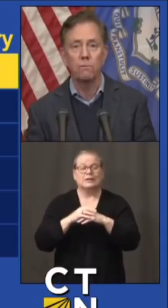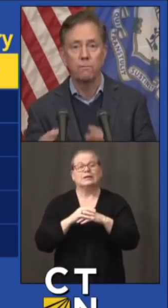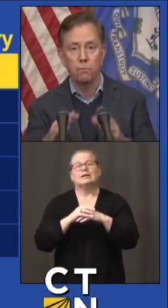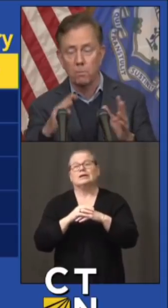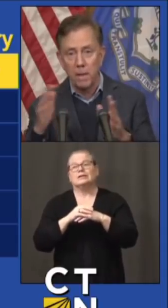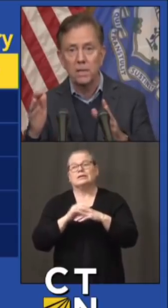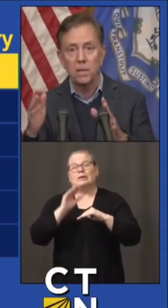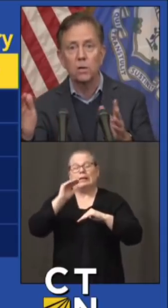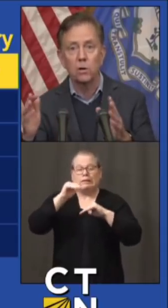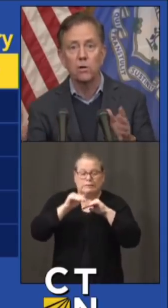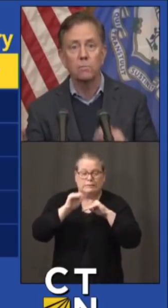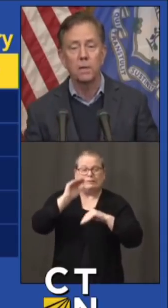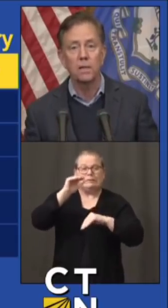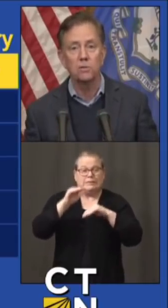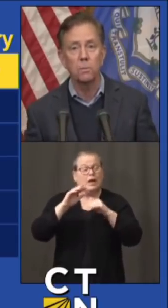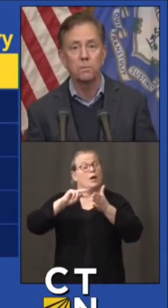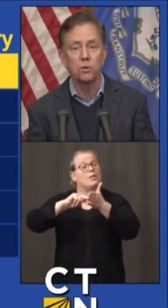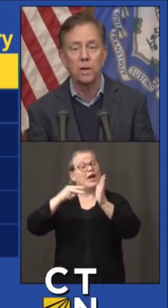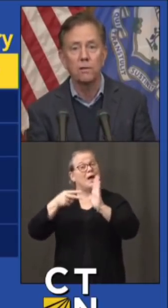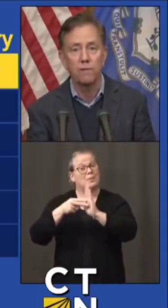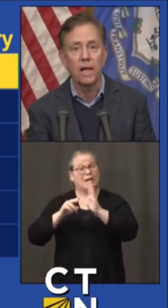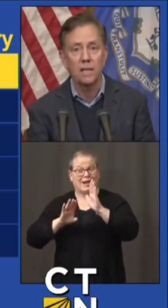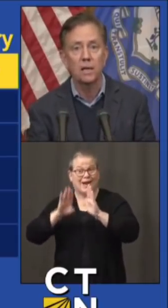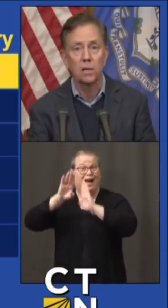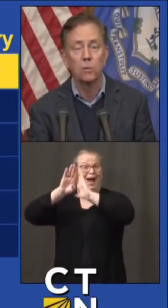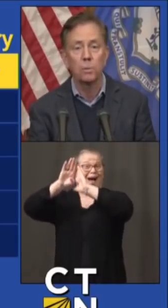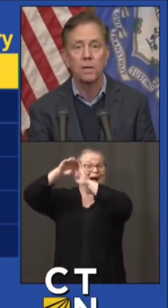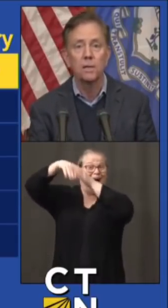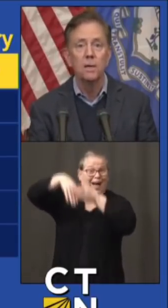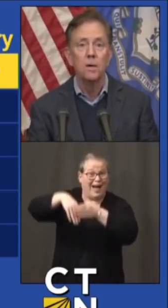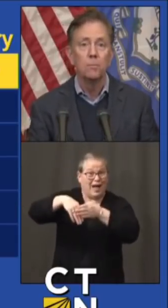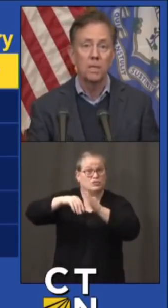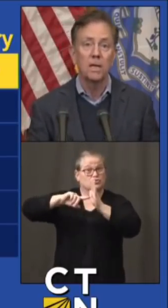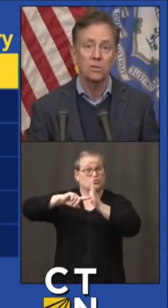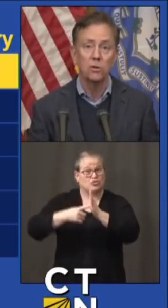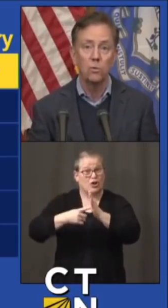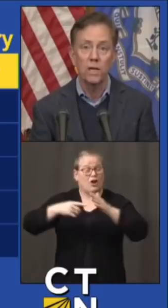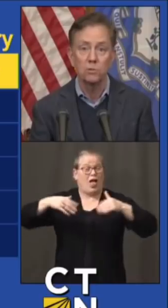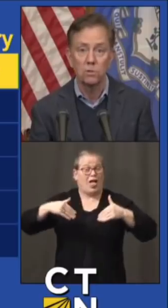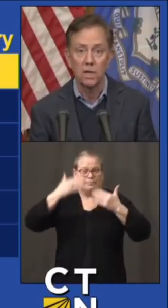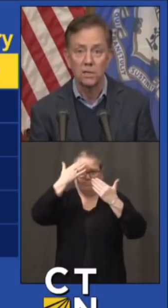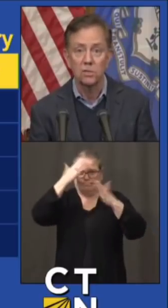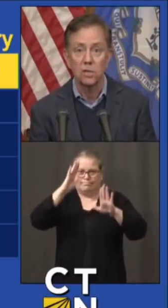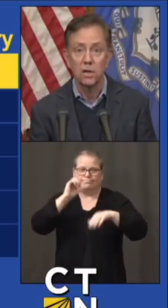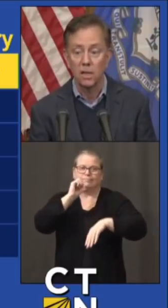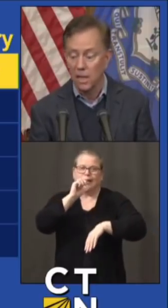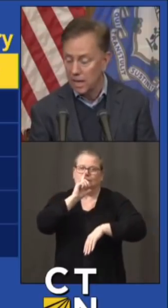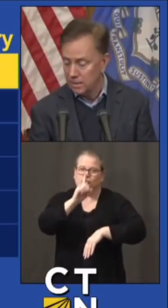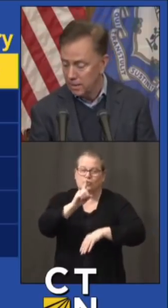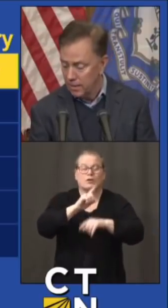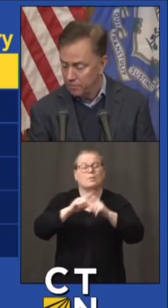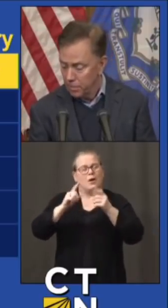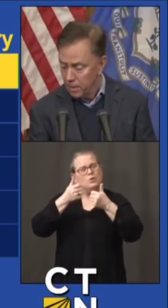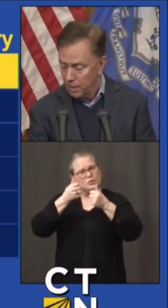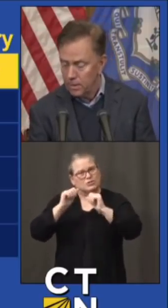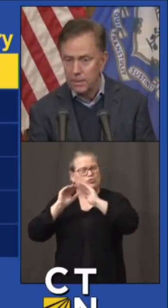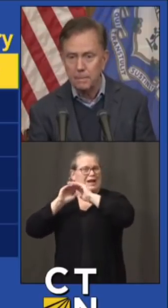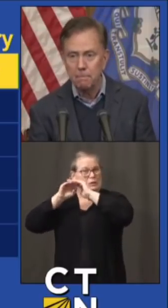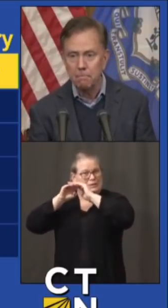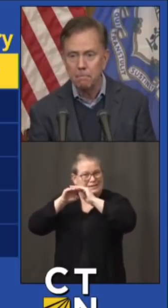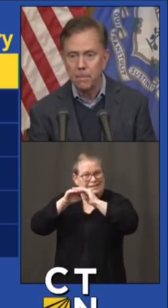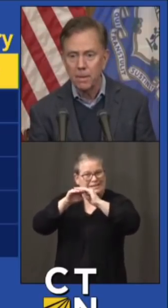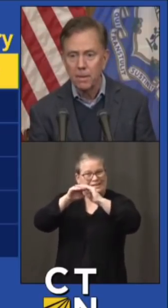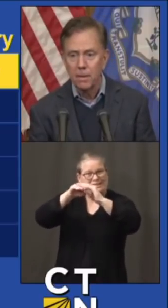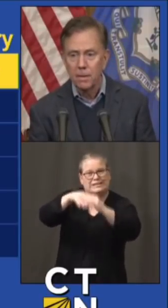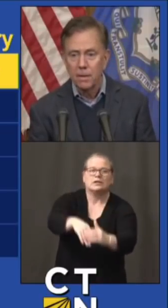don't know if we're bending the curve, but at least we're trying to flatten it a little bit. But the next 2 weeks will tell us a lot.